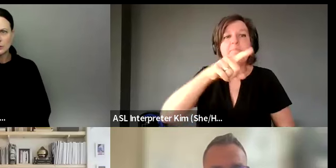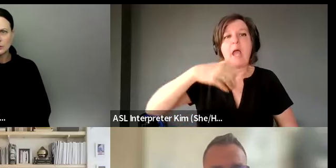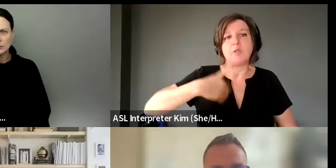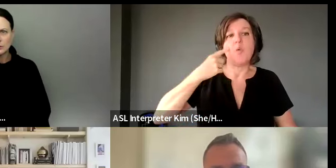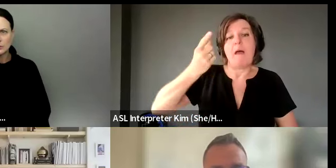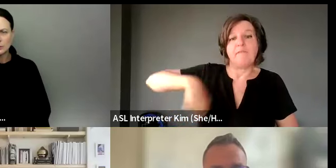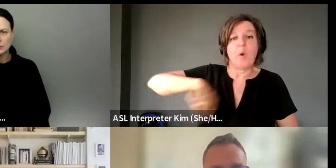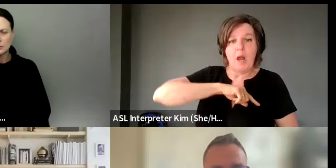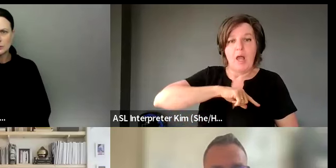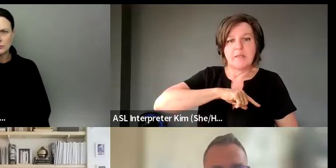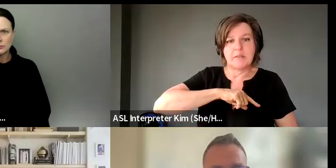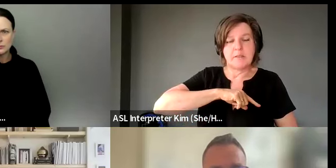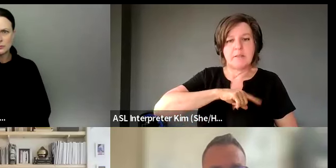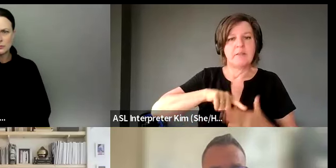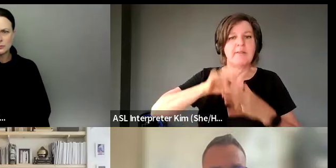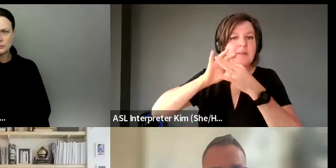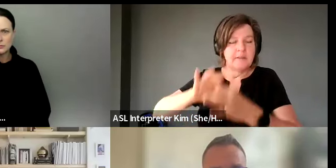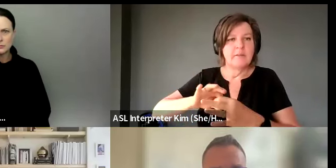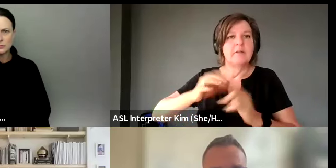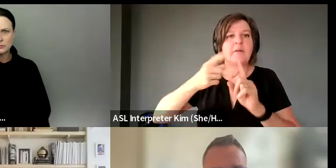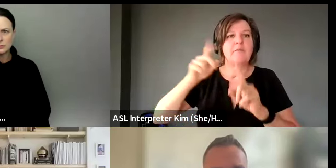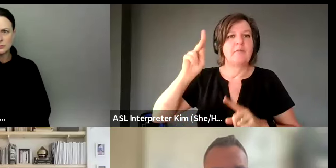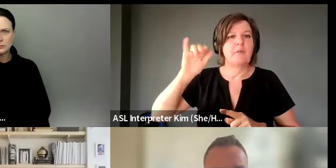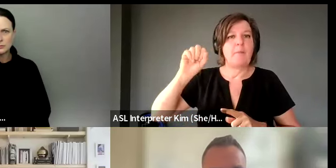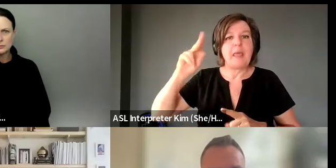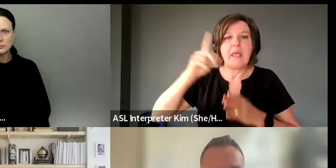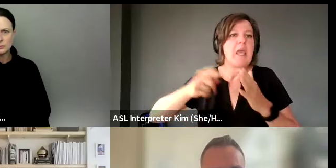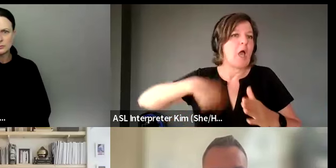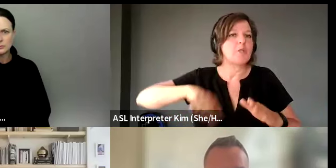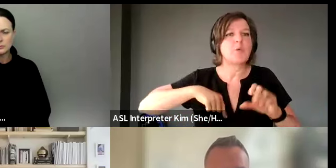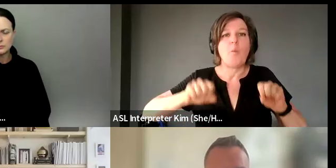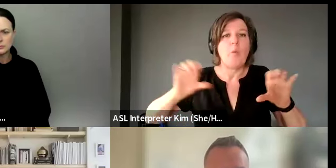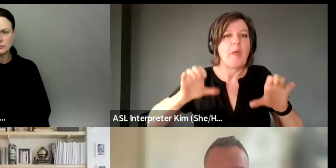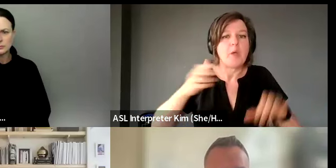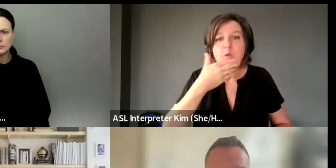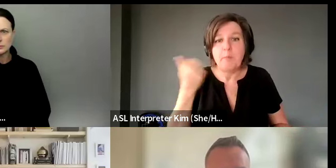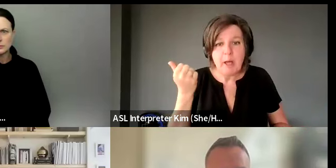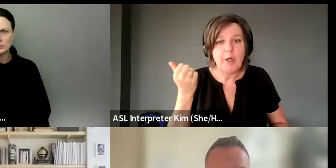do you have for us with the kiosk or what we could have done better according to you?